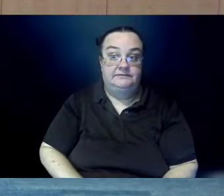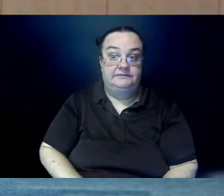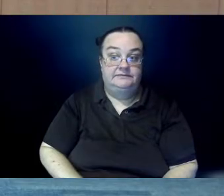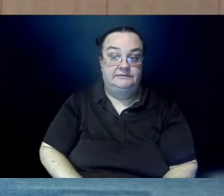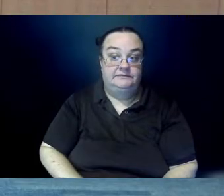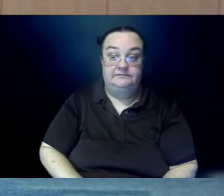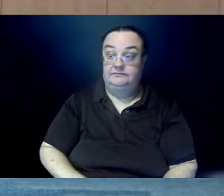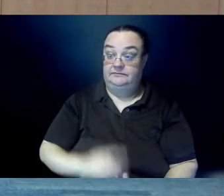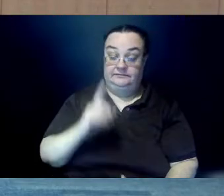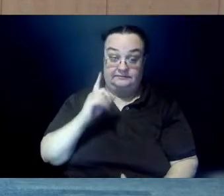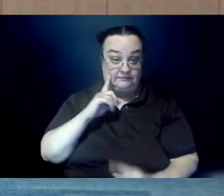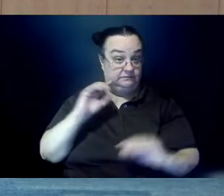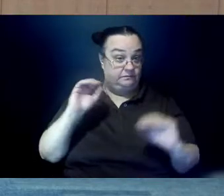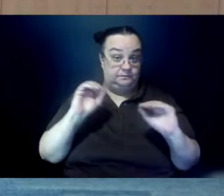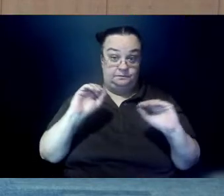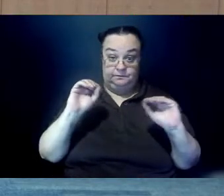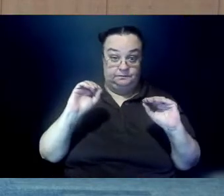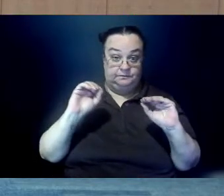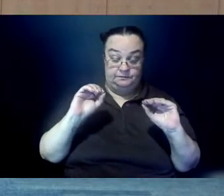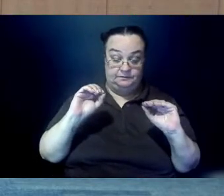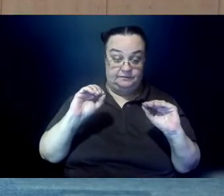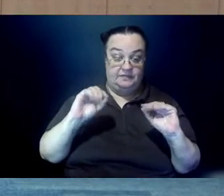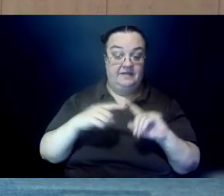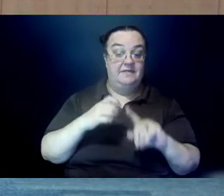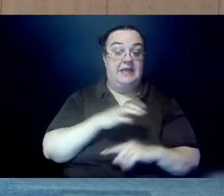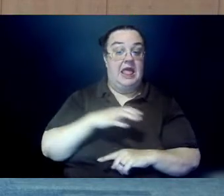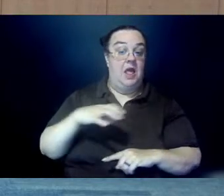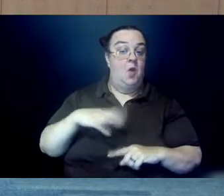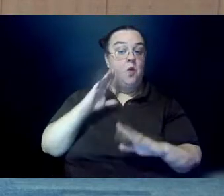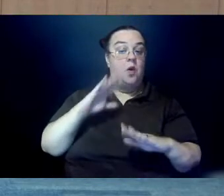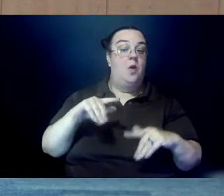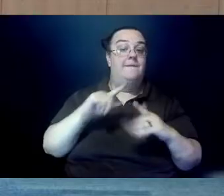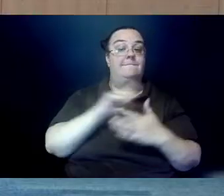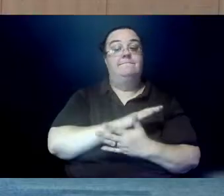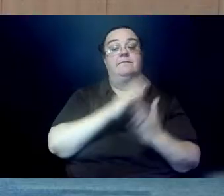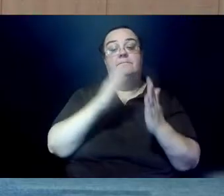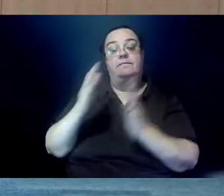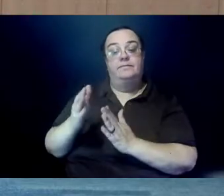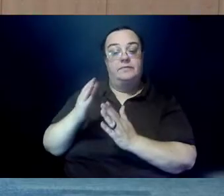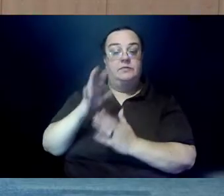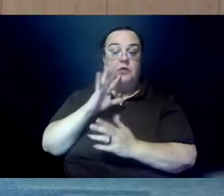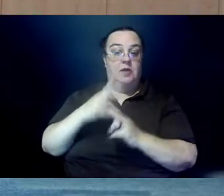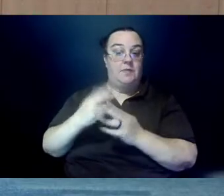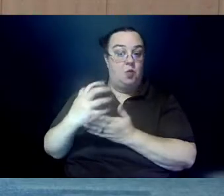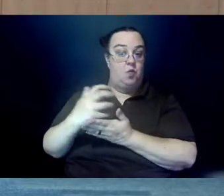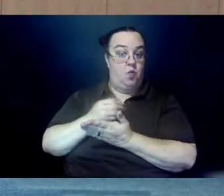Hearing none, we will move to the revenue side of the equation.